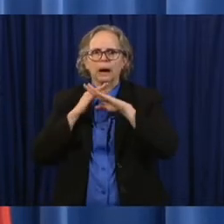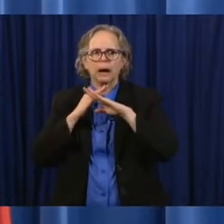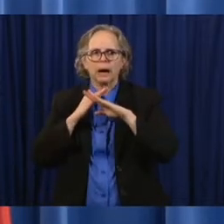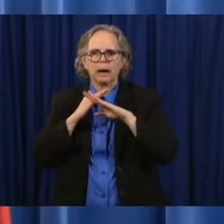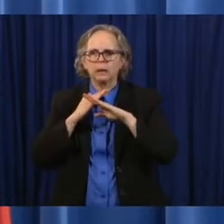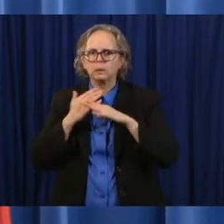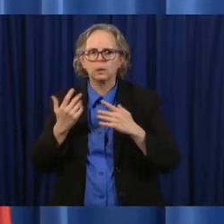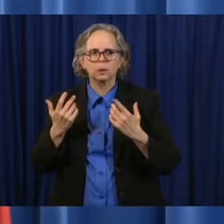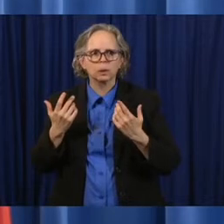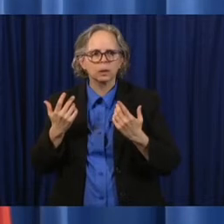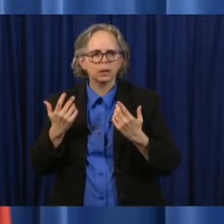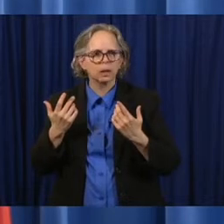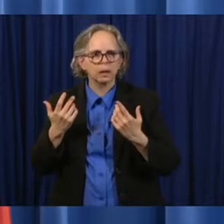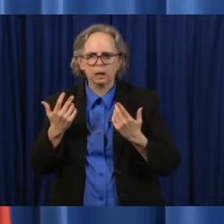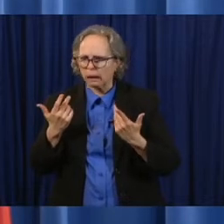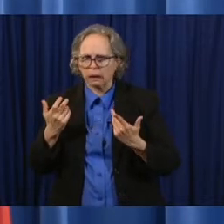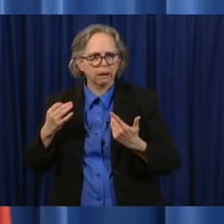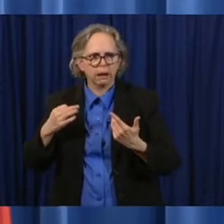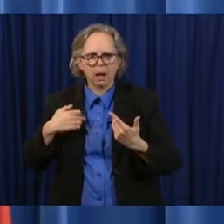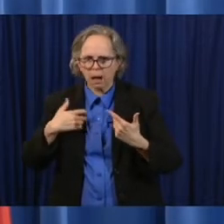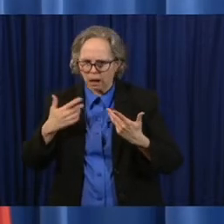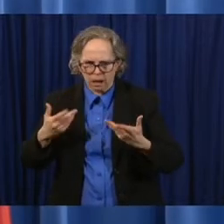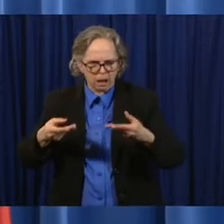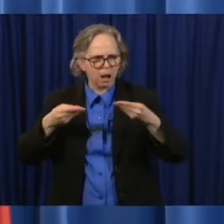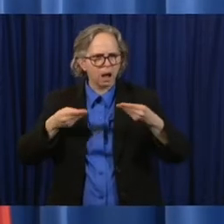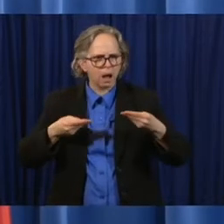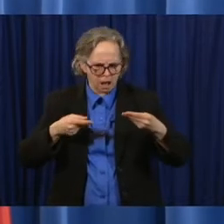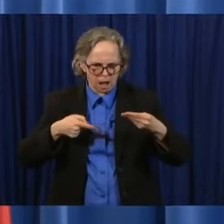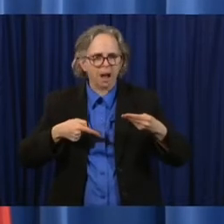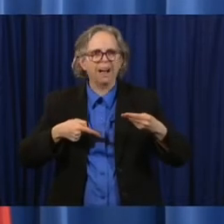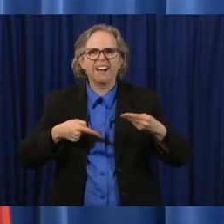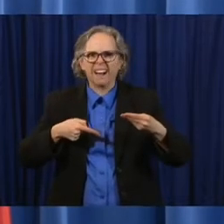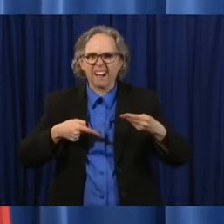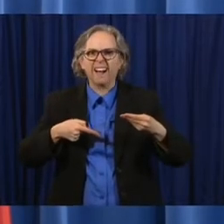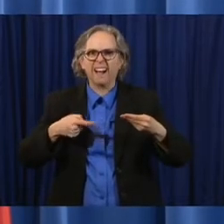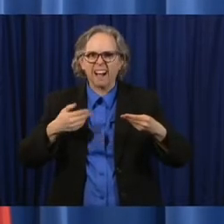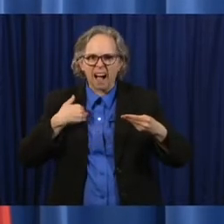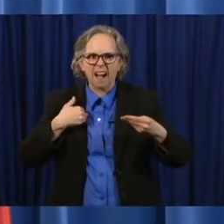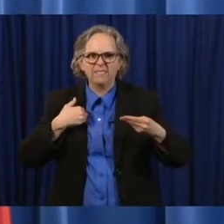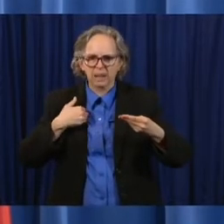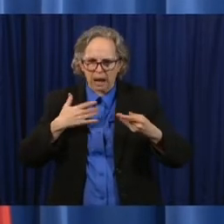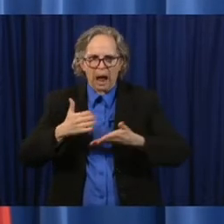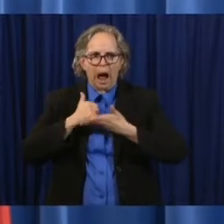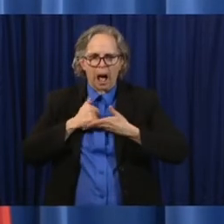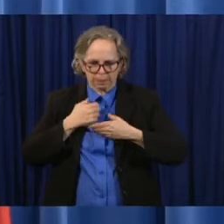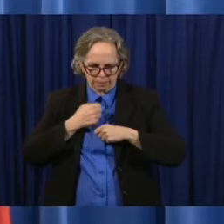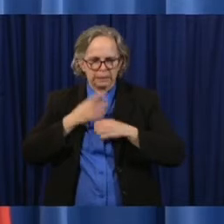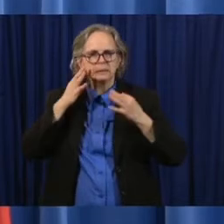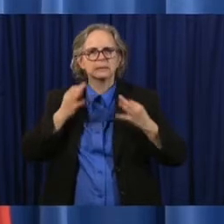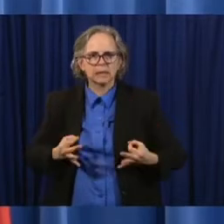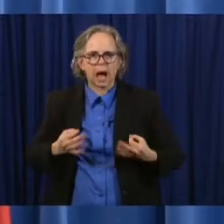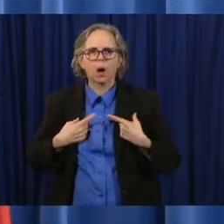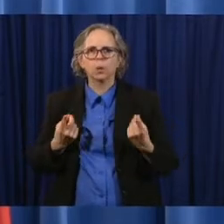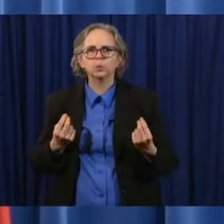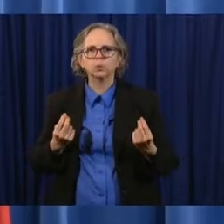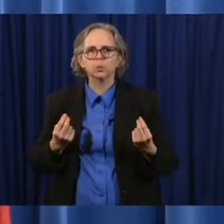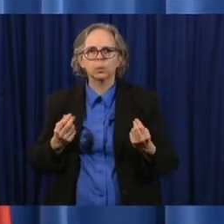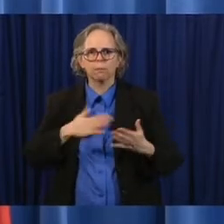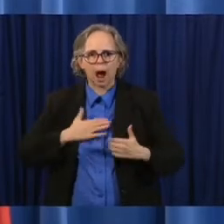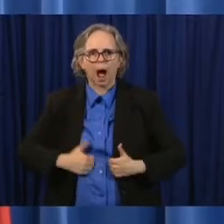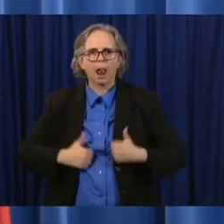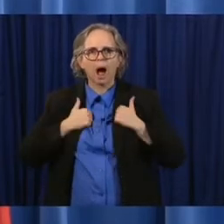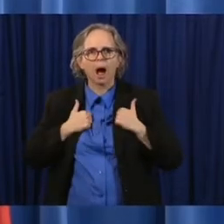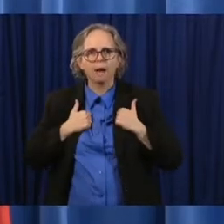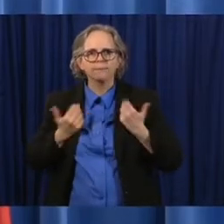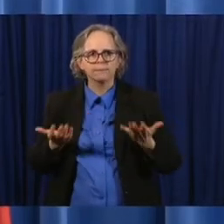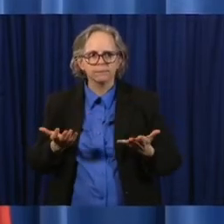science would tell that person, well, that's going to give you immunity, and again, that's still not known for sure. But that would be a piece of information